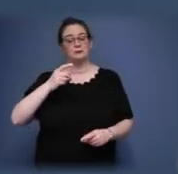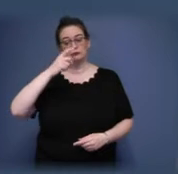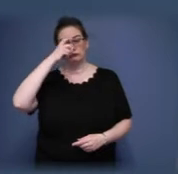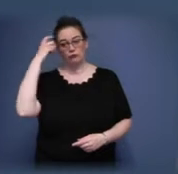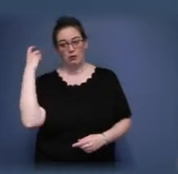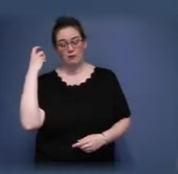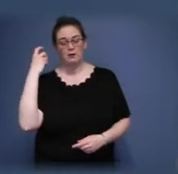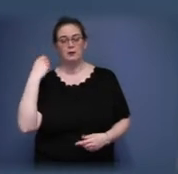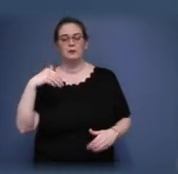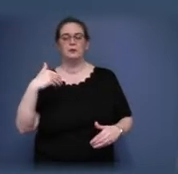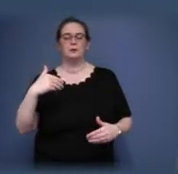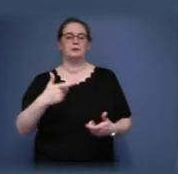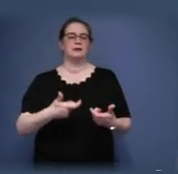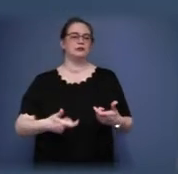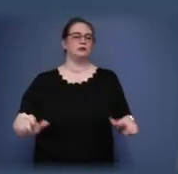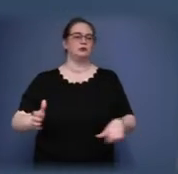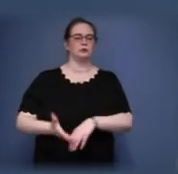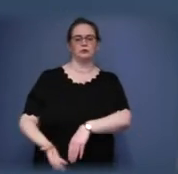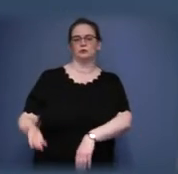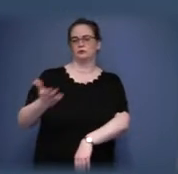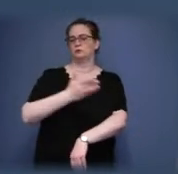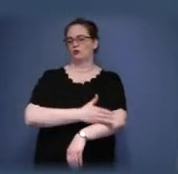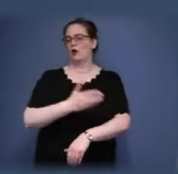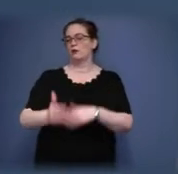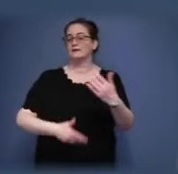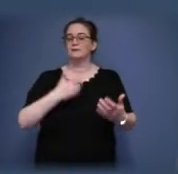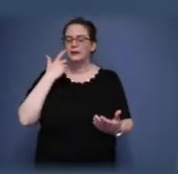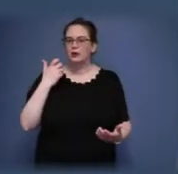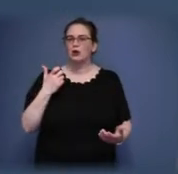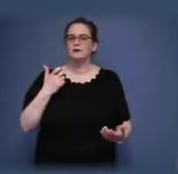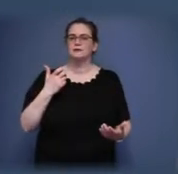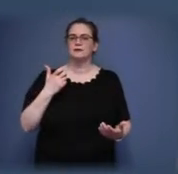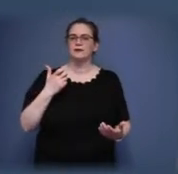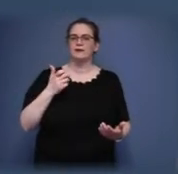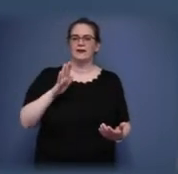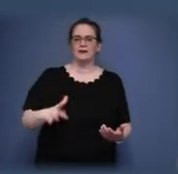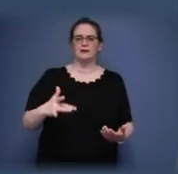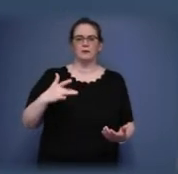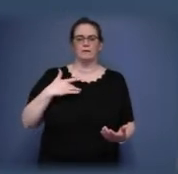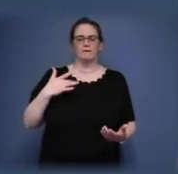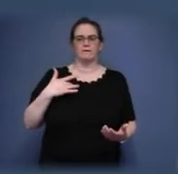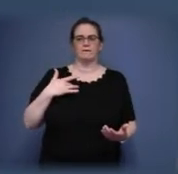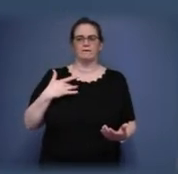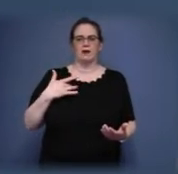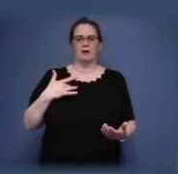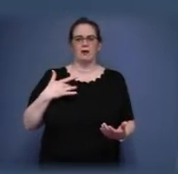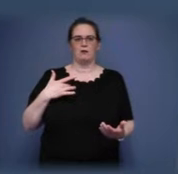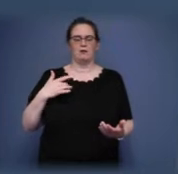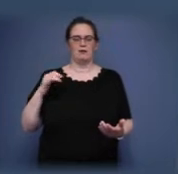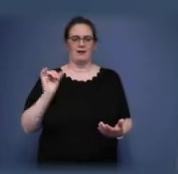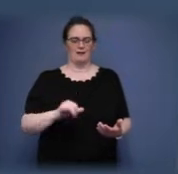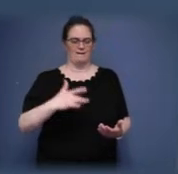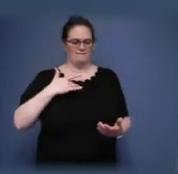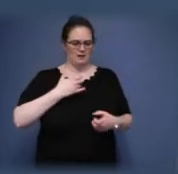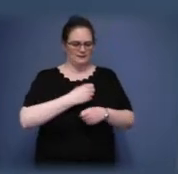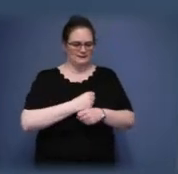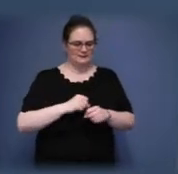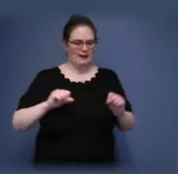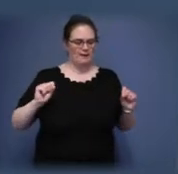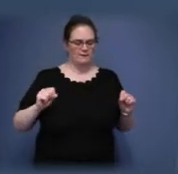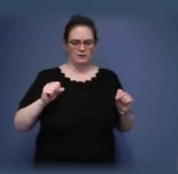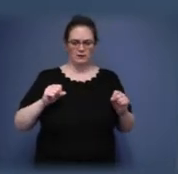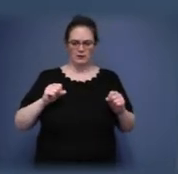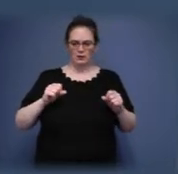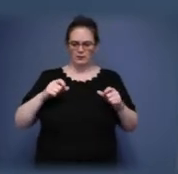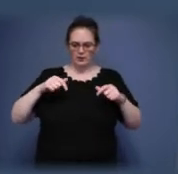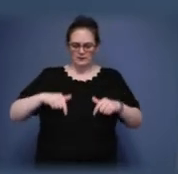made tremendous progress at this time because they had never felt safer to go to those places that are really